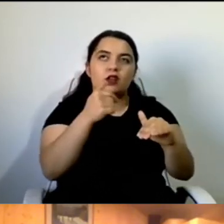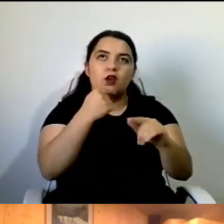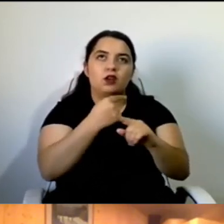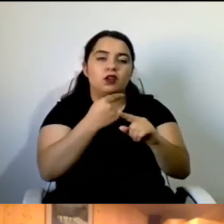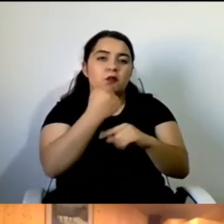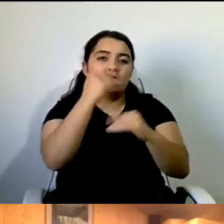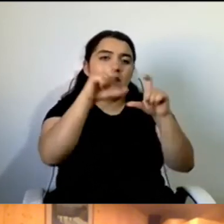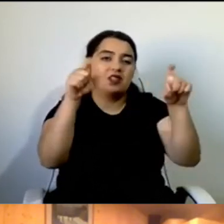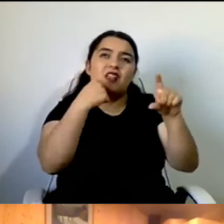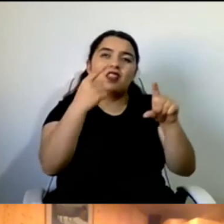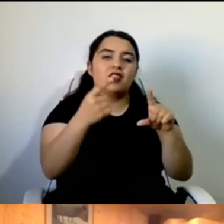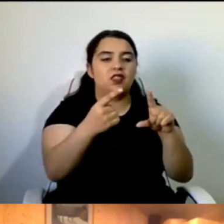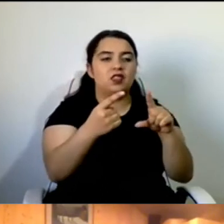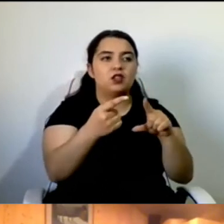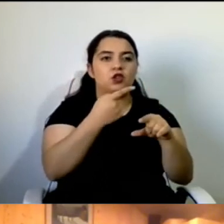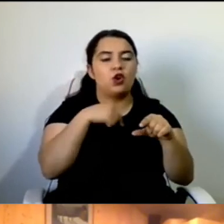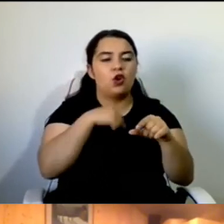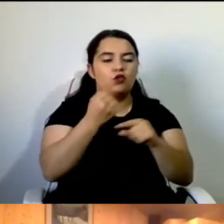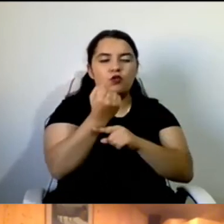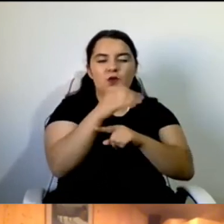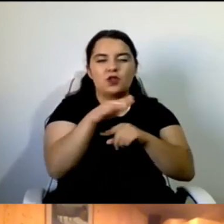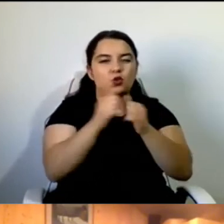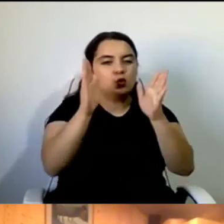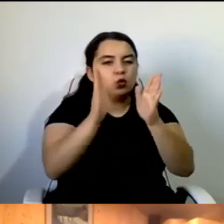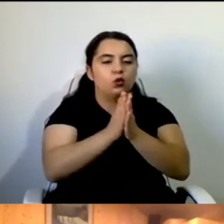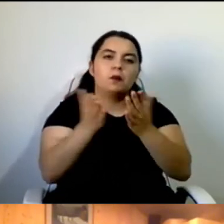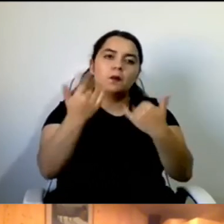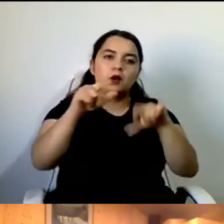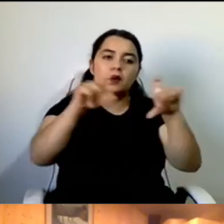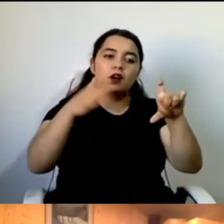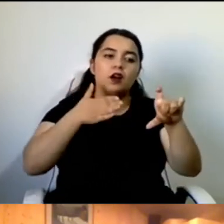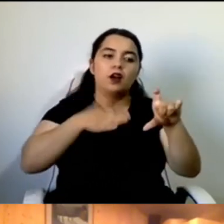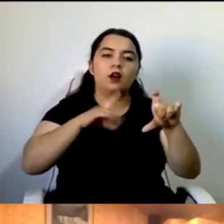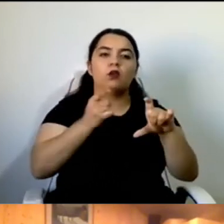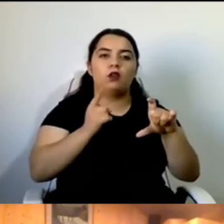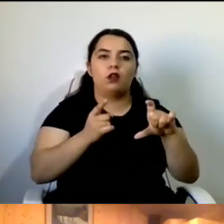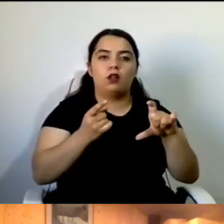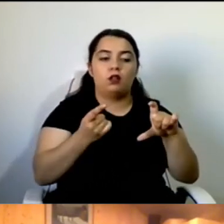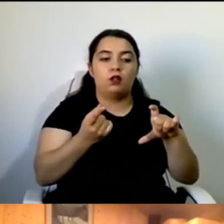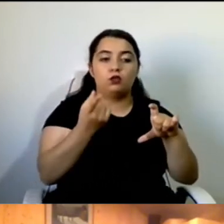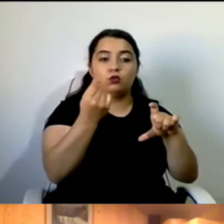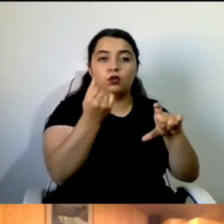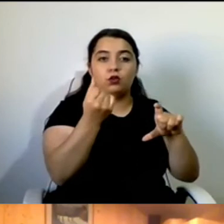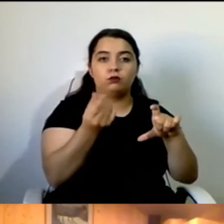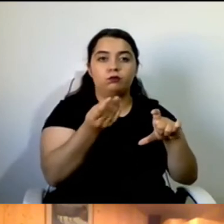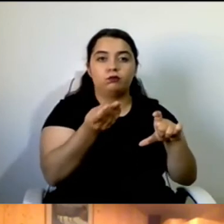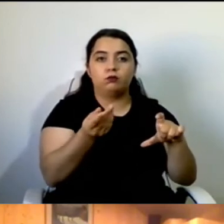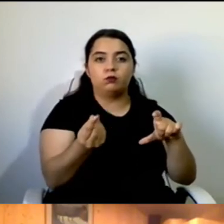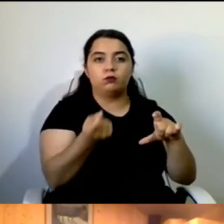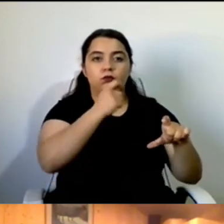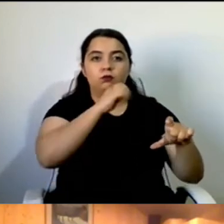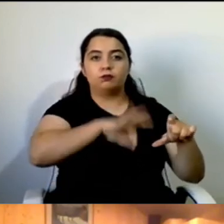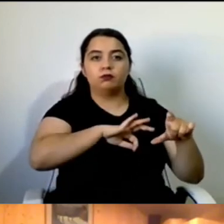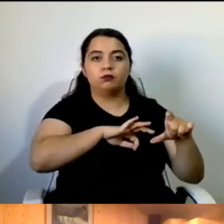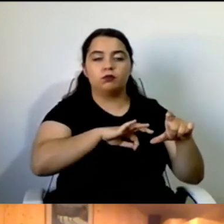make a profit from it. In Steel, you can decide yourself what you need. The only exception to that